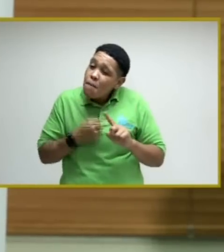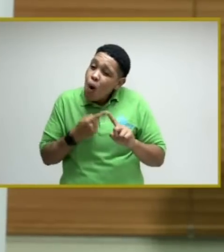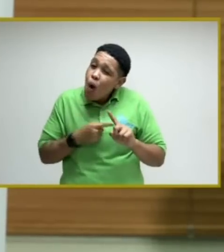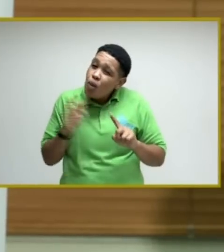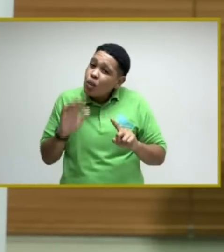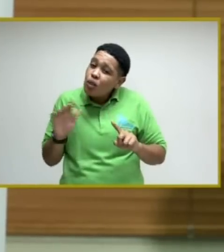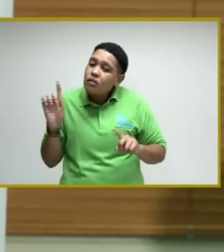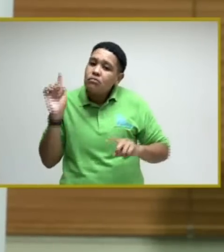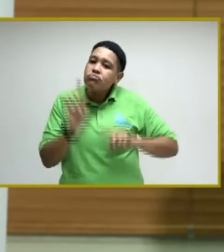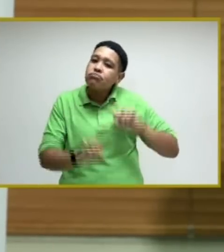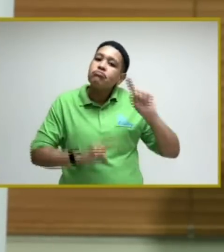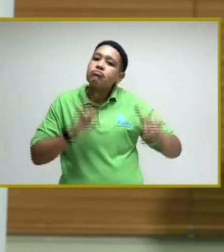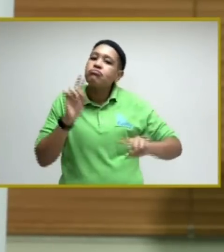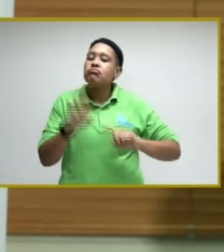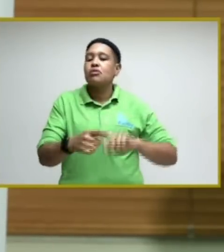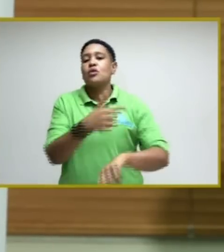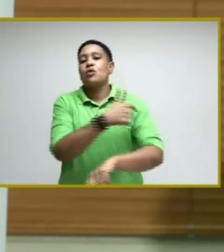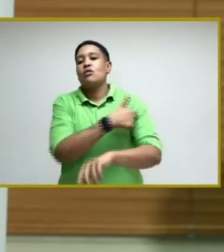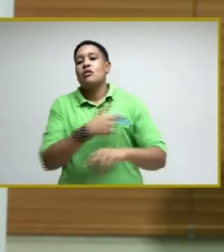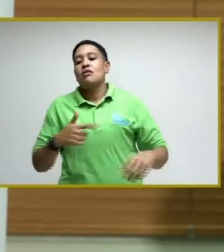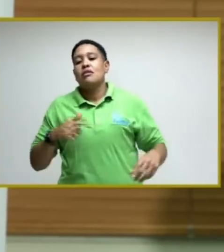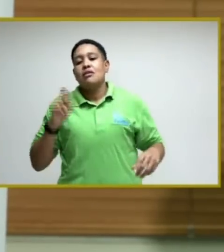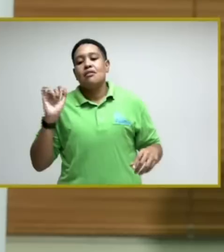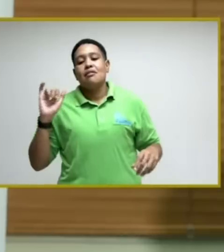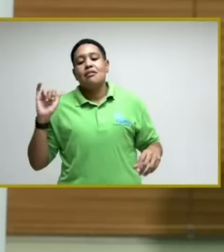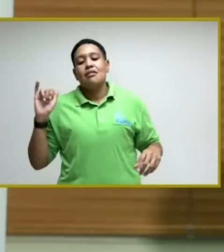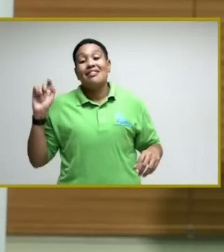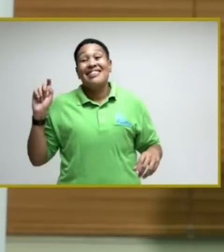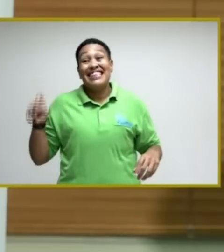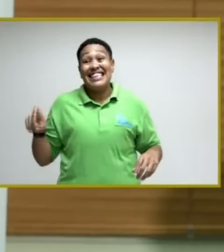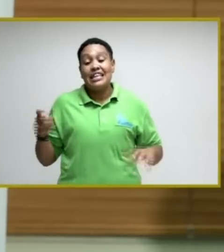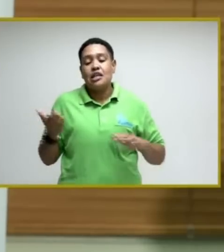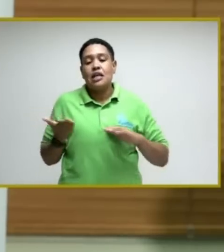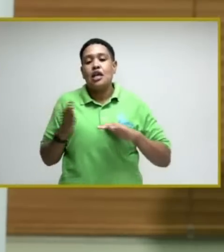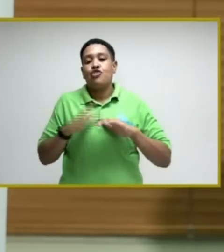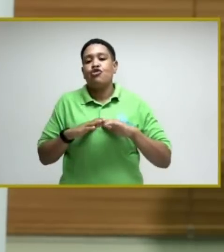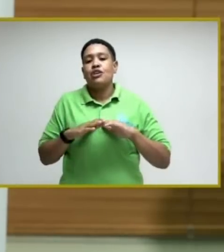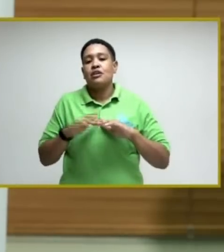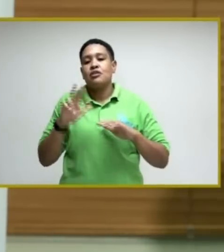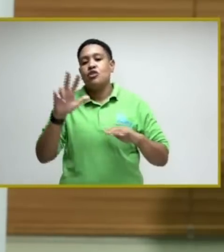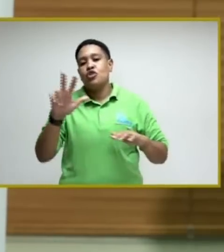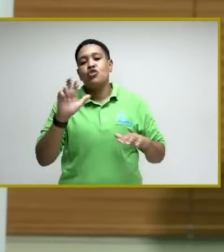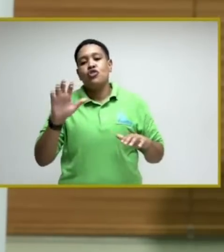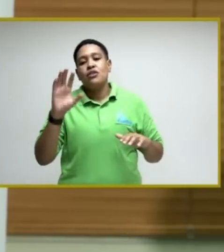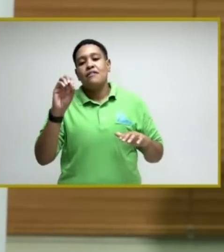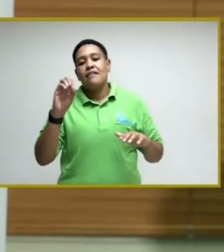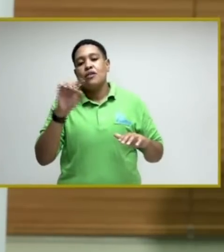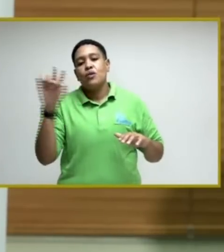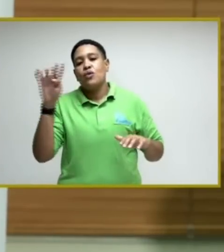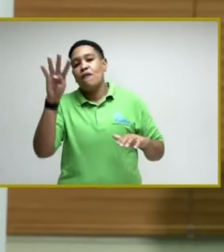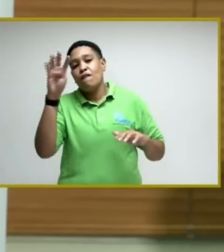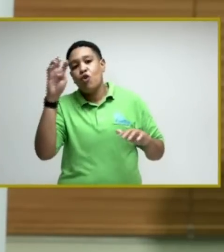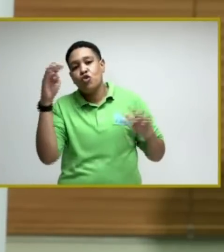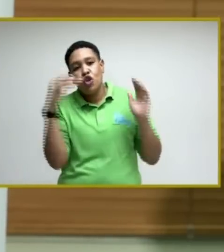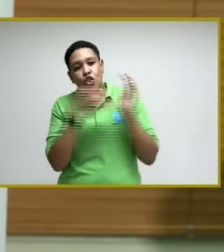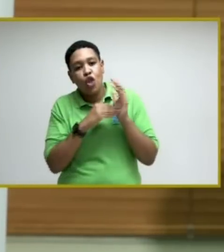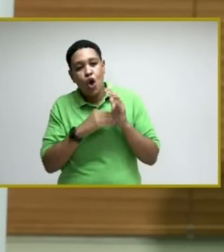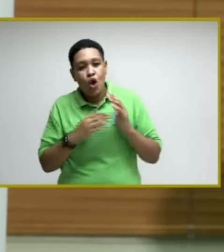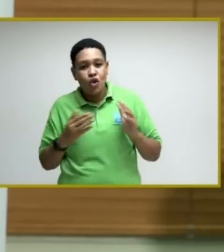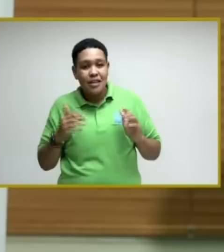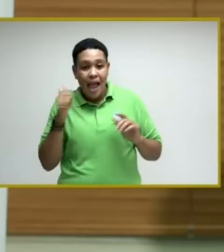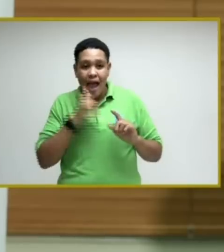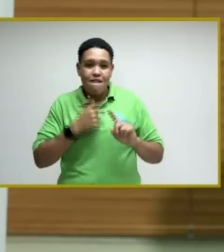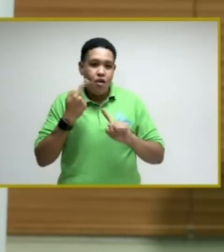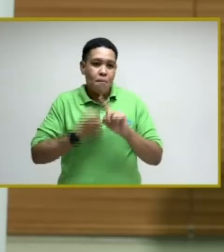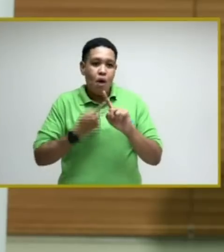thereabouts, and that has to be increased to the order of 350 to 400,000 per